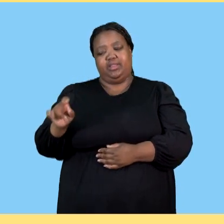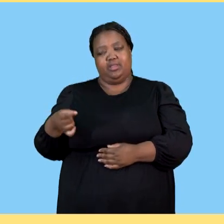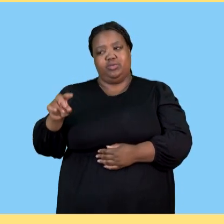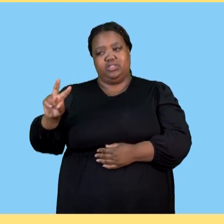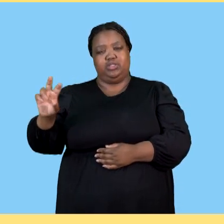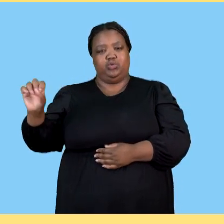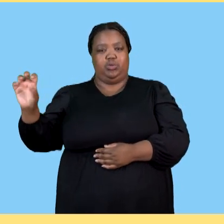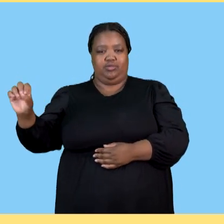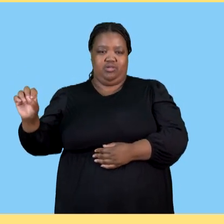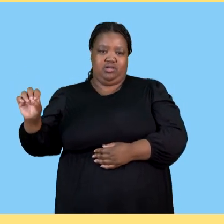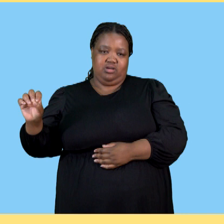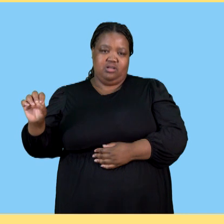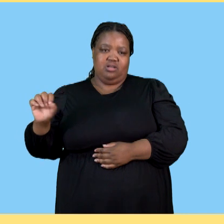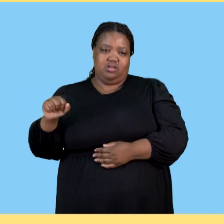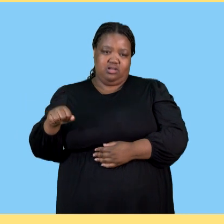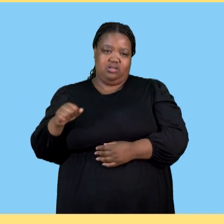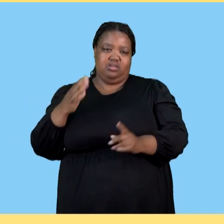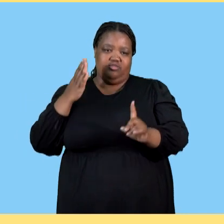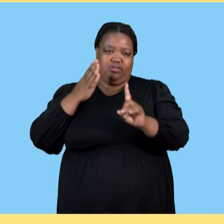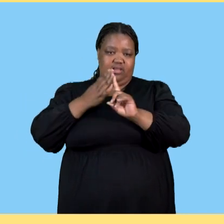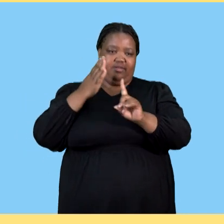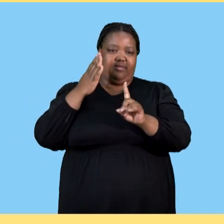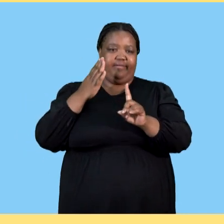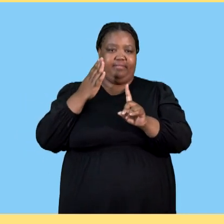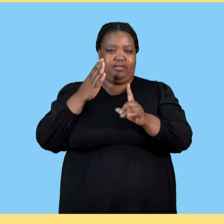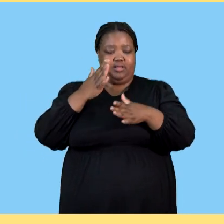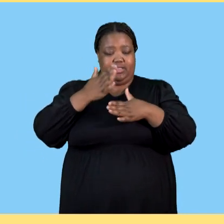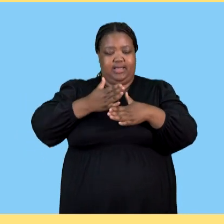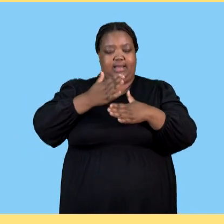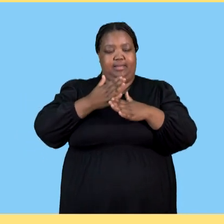3,200. That therefore becomes your direct